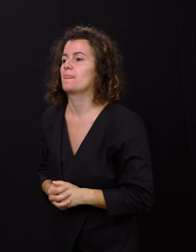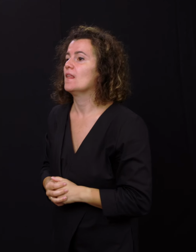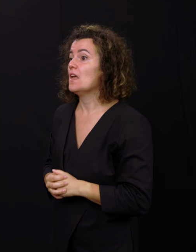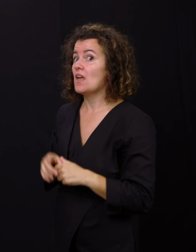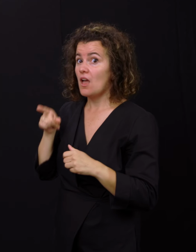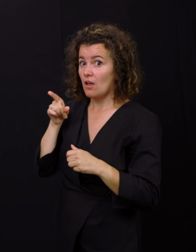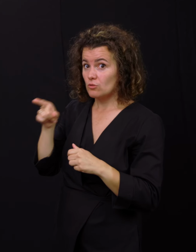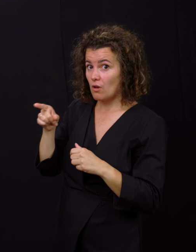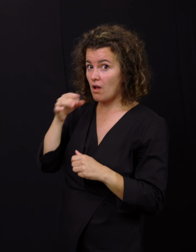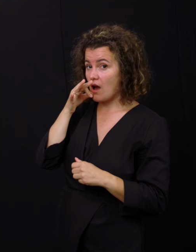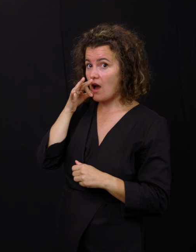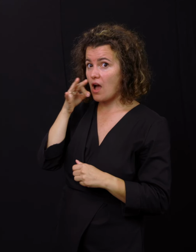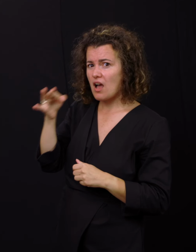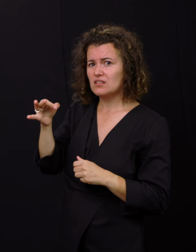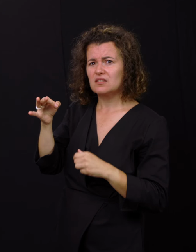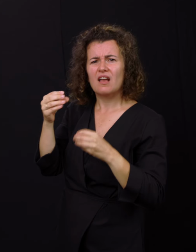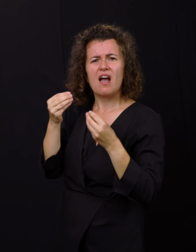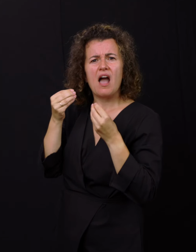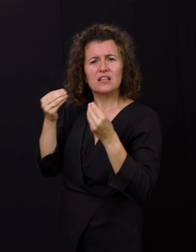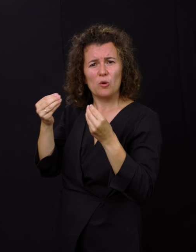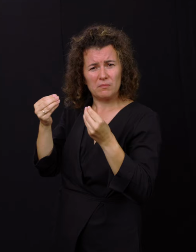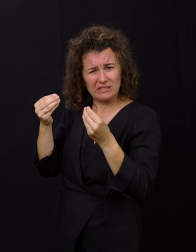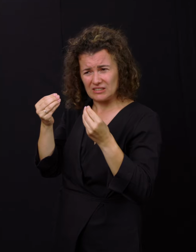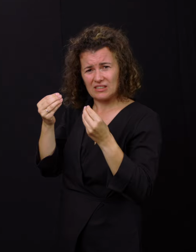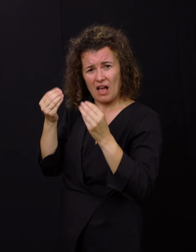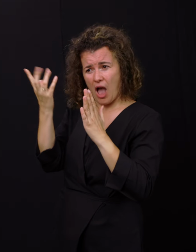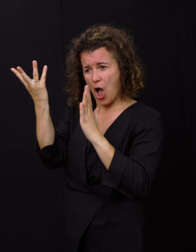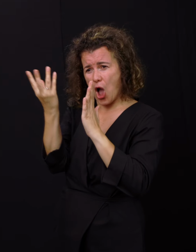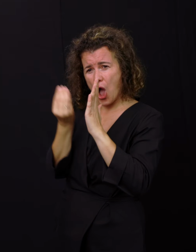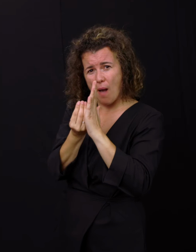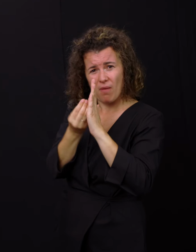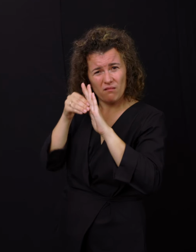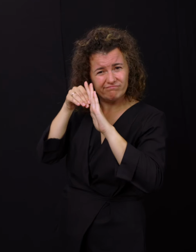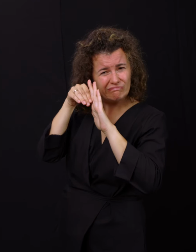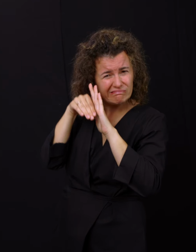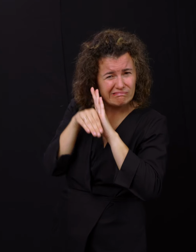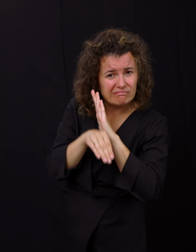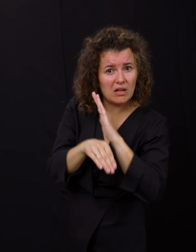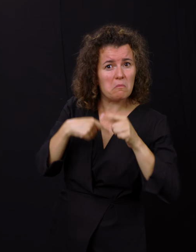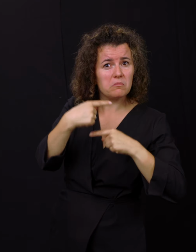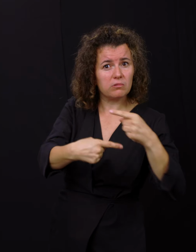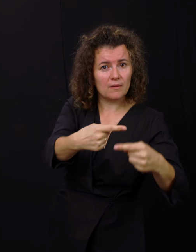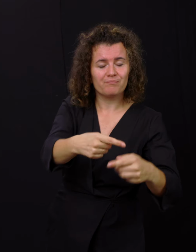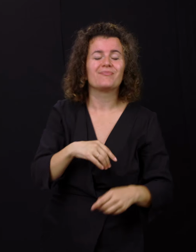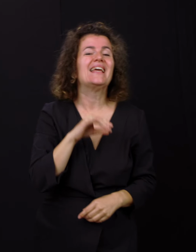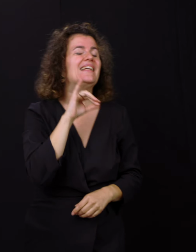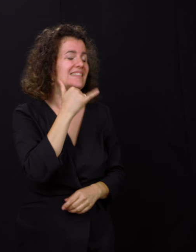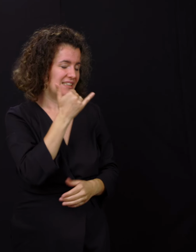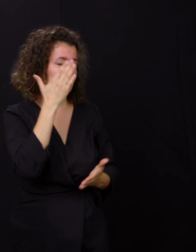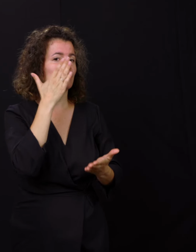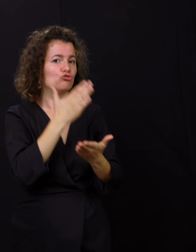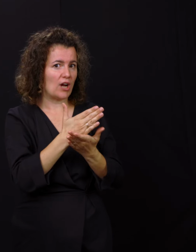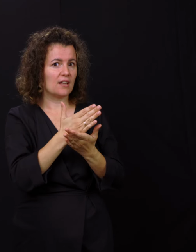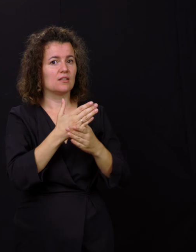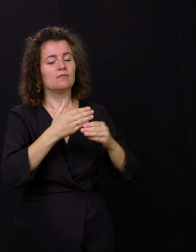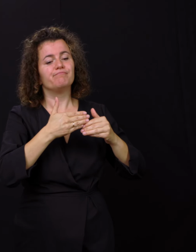irreversible process? So this is a progressive disease, and the visual impairment is gradually getting worse. But